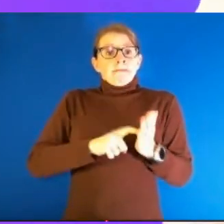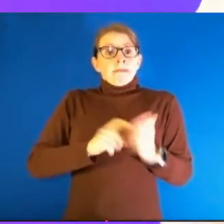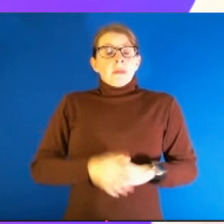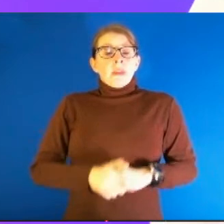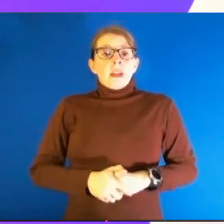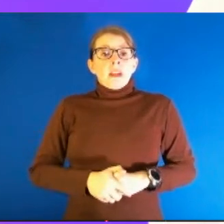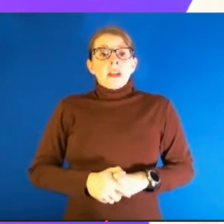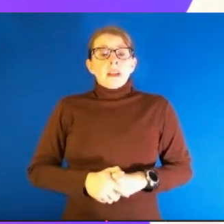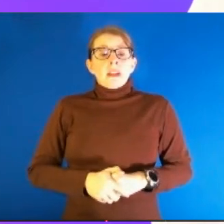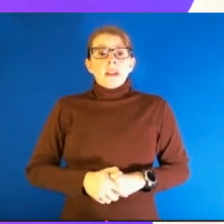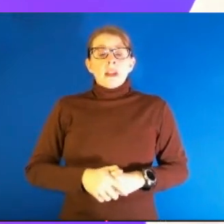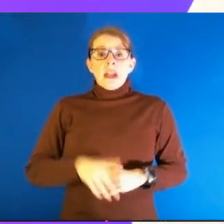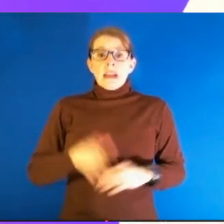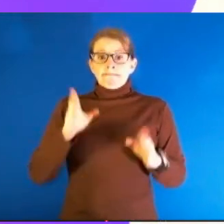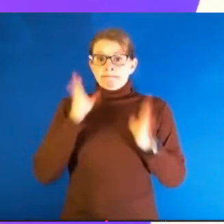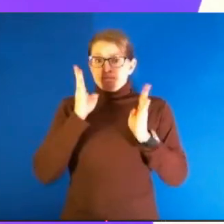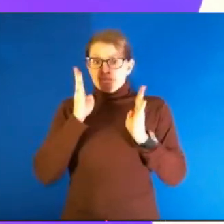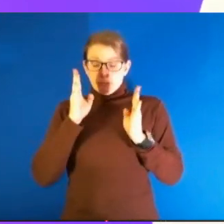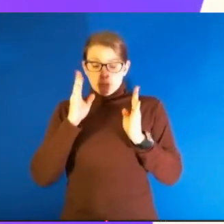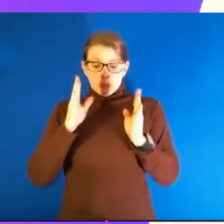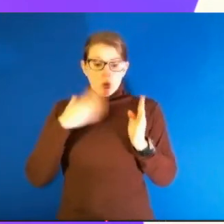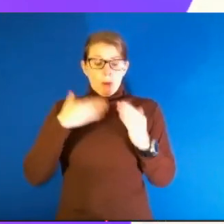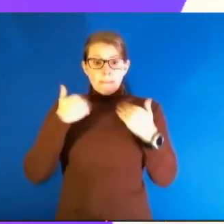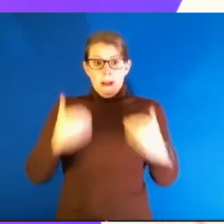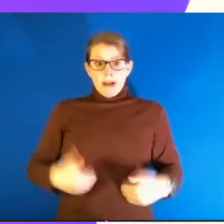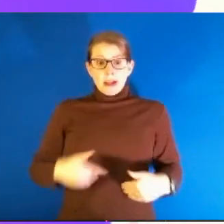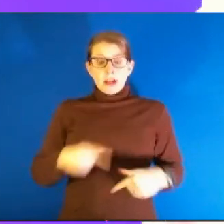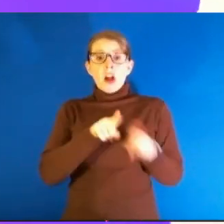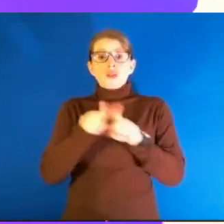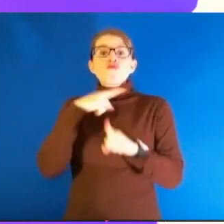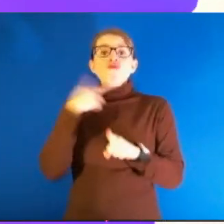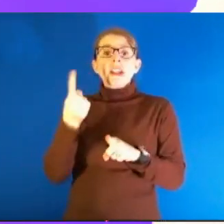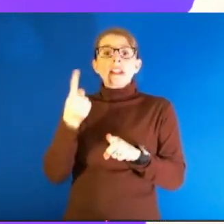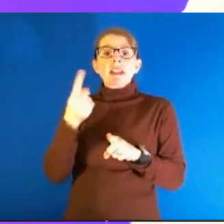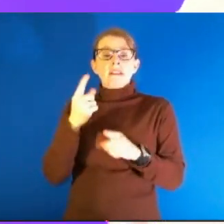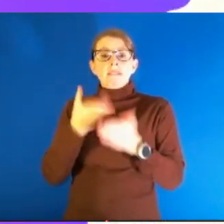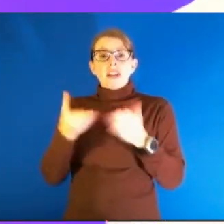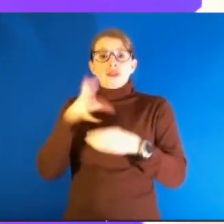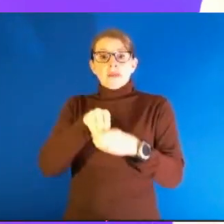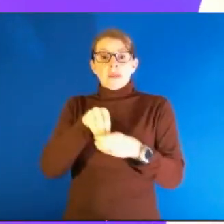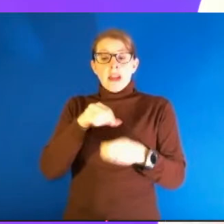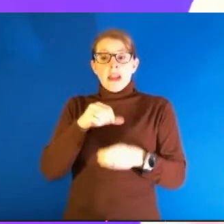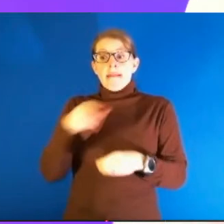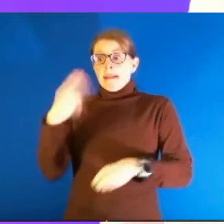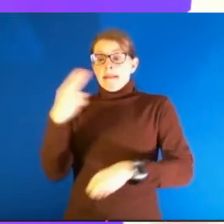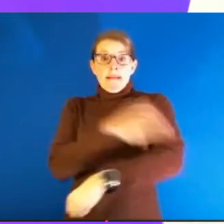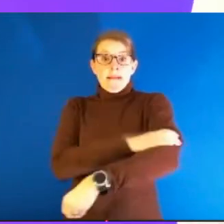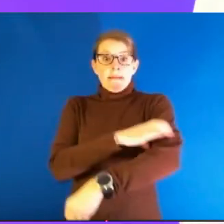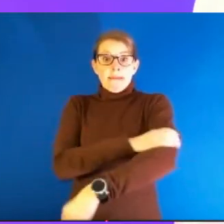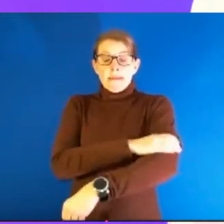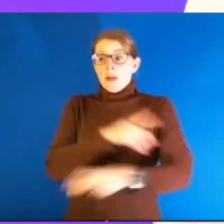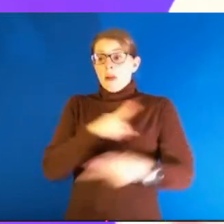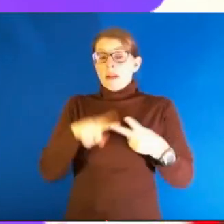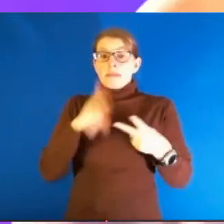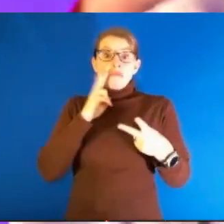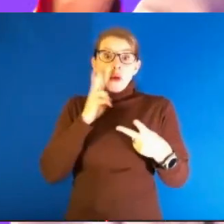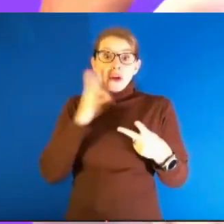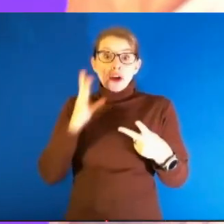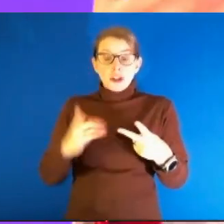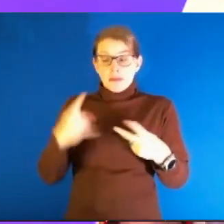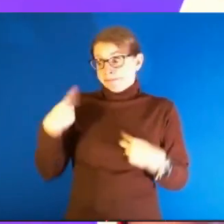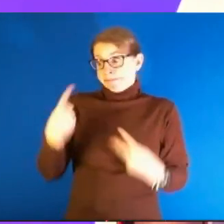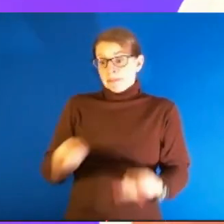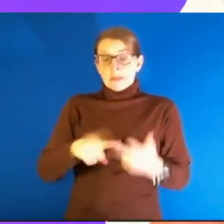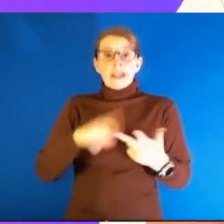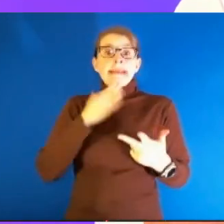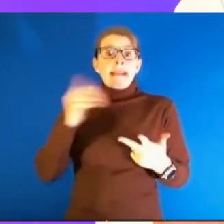You have to listen to your body, listen to symptoms, but it's risk factors. So if you have a history of high blood pressure, if you are a smoker, if you are a diabetic, if you have